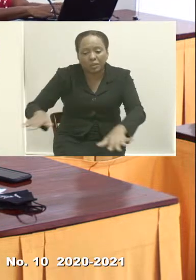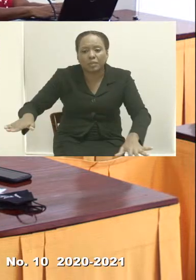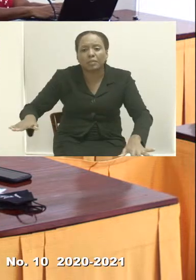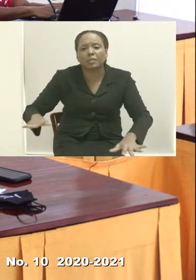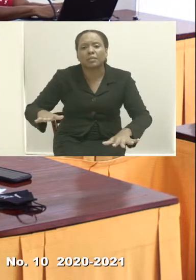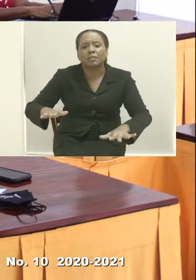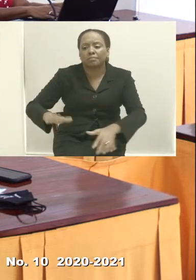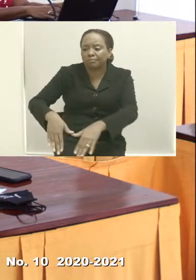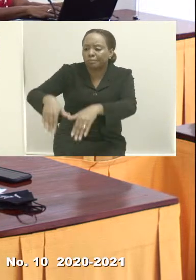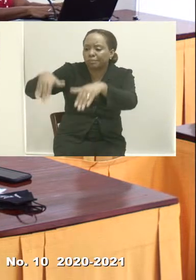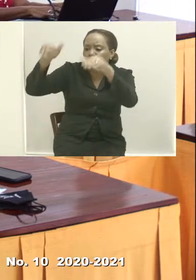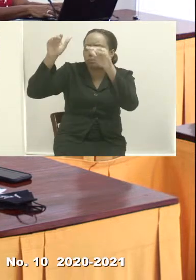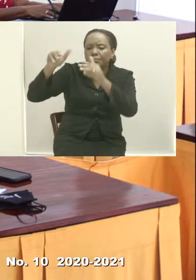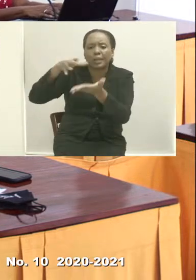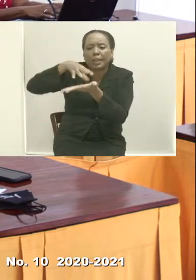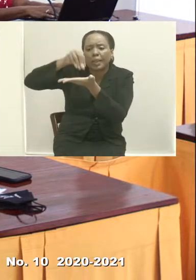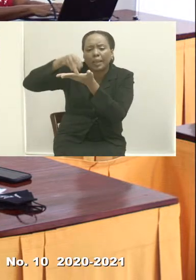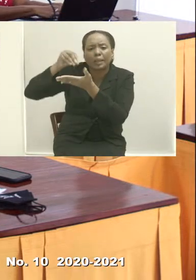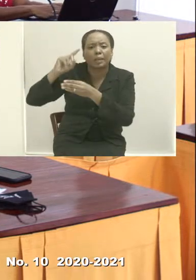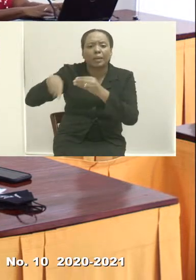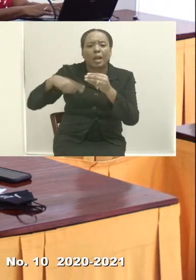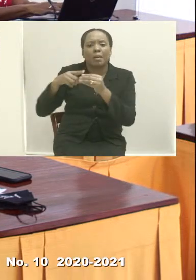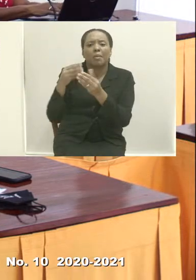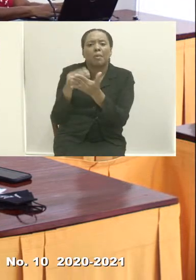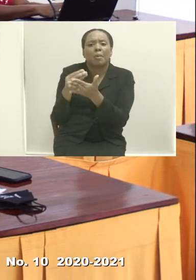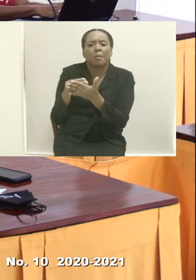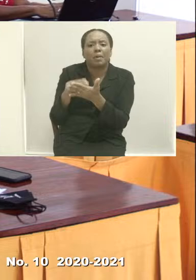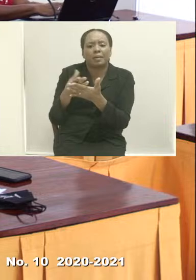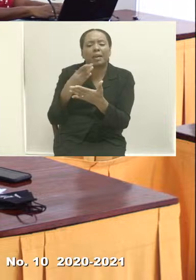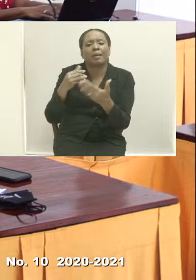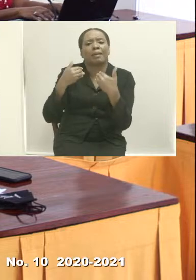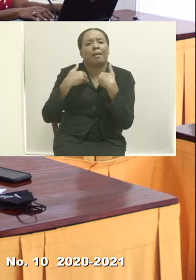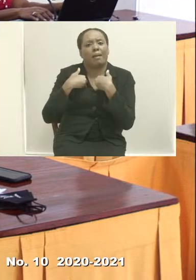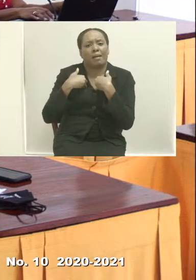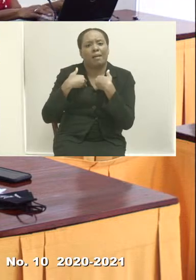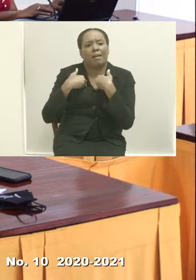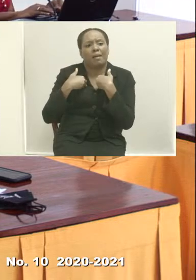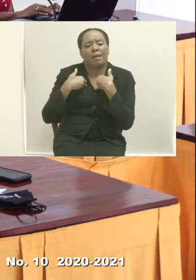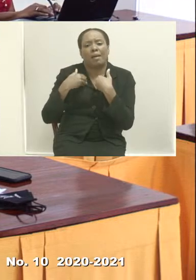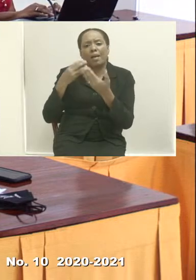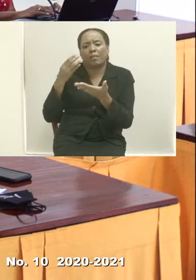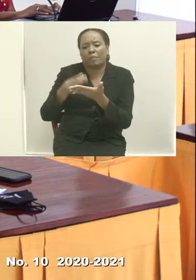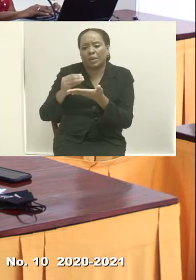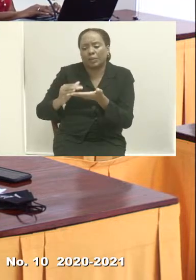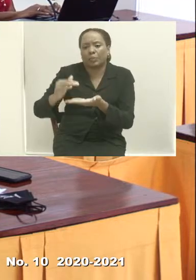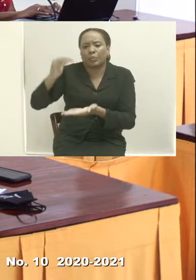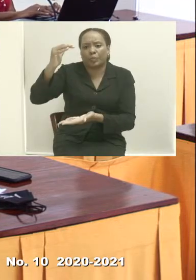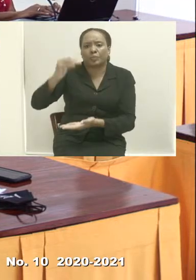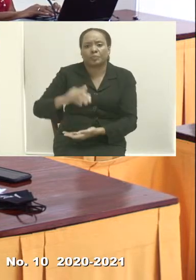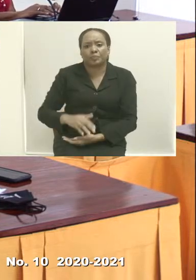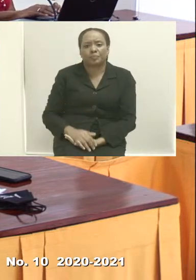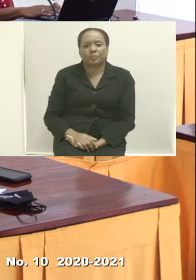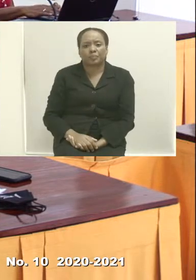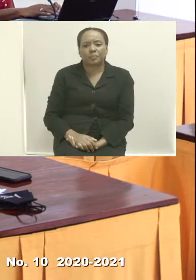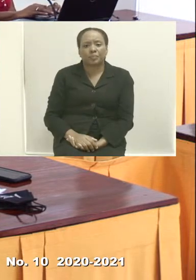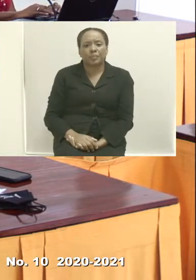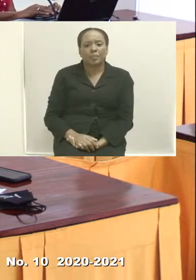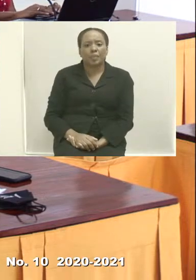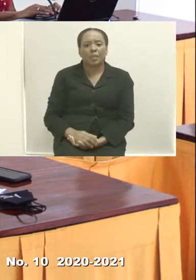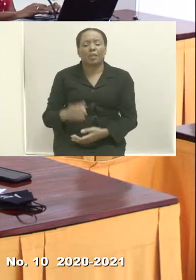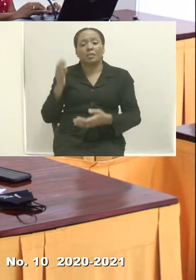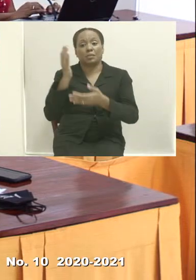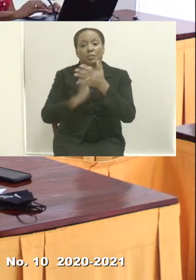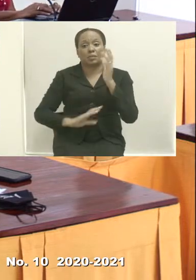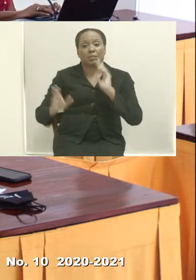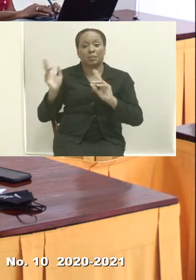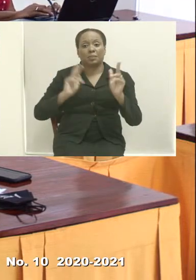entrepreneurship as a result of difficulties born out of the company that they were working with as a result